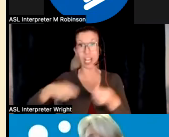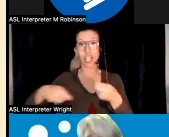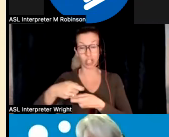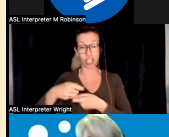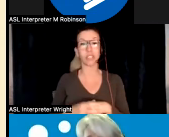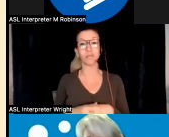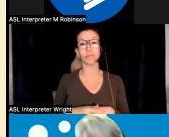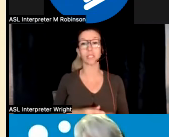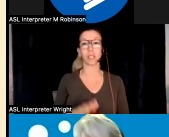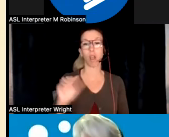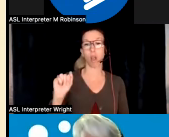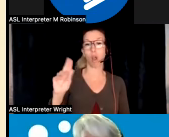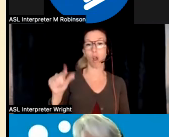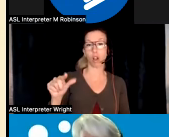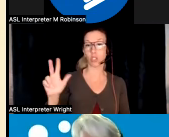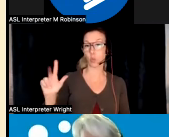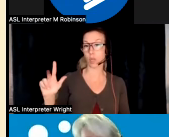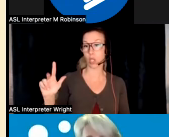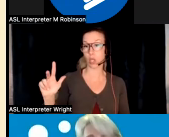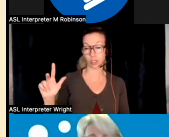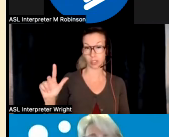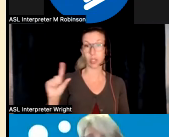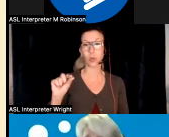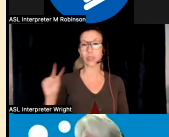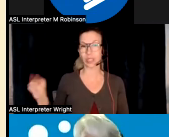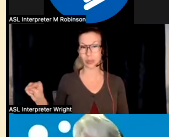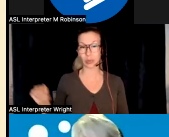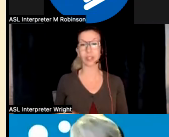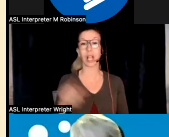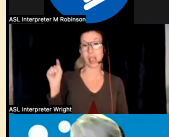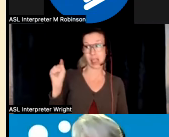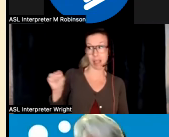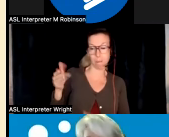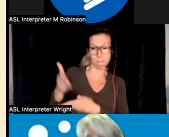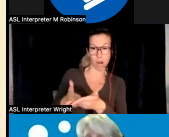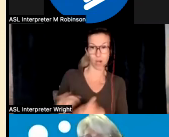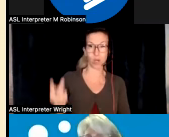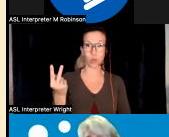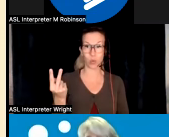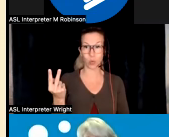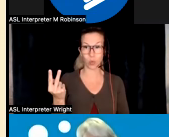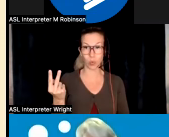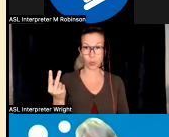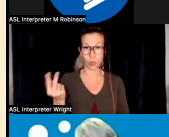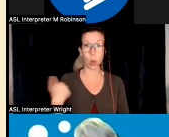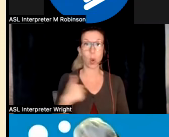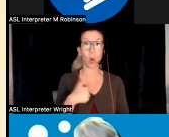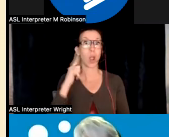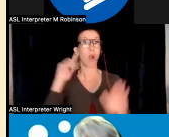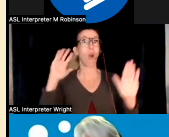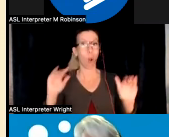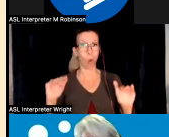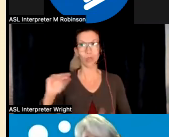going to be August 23rd, 2022, will be part two, where we're hoping to actually bring youth to the